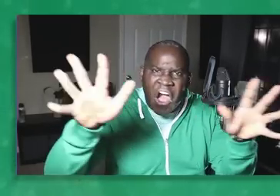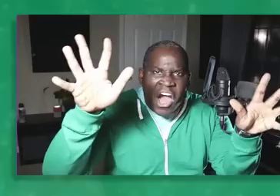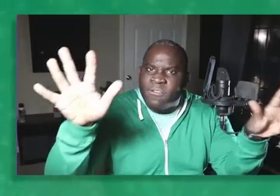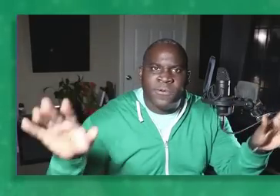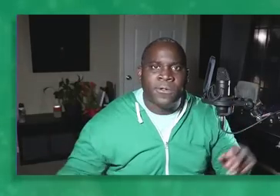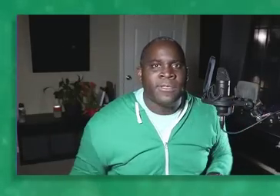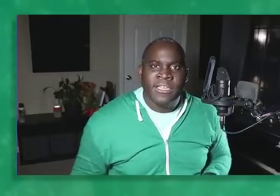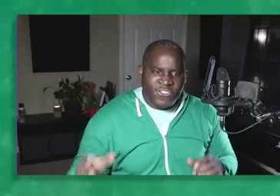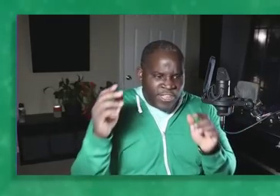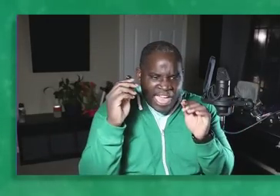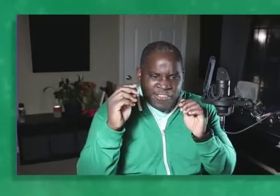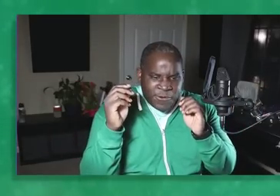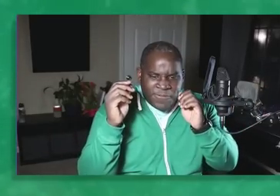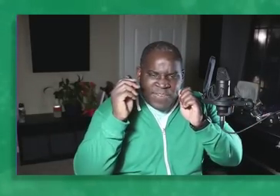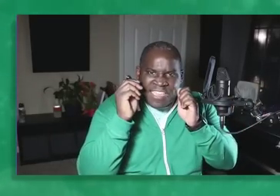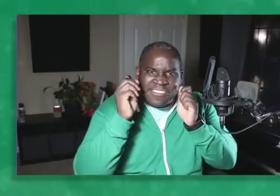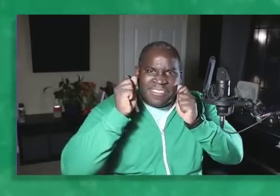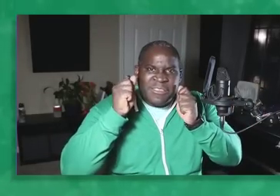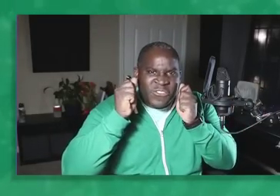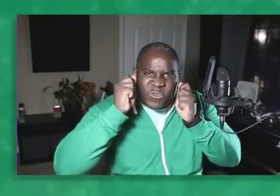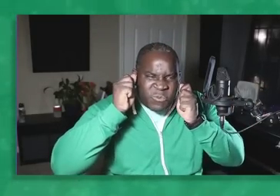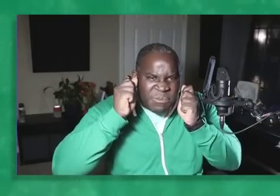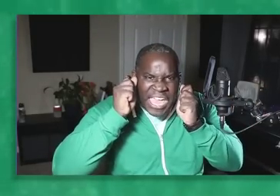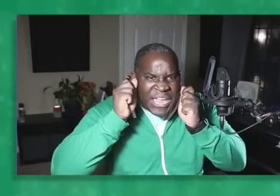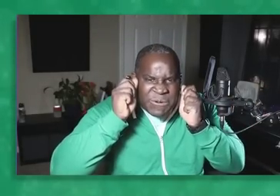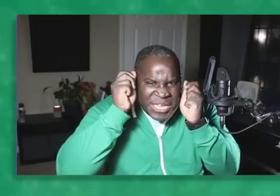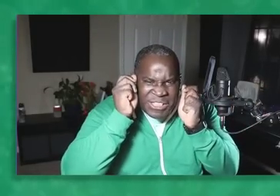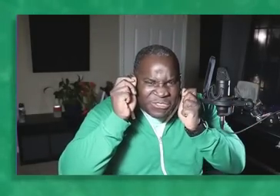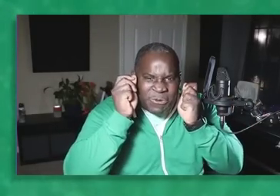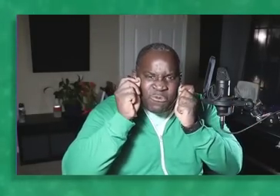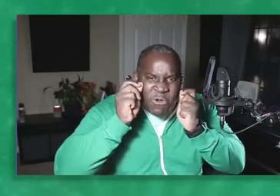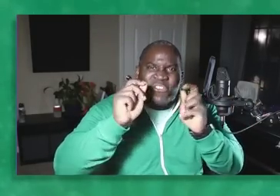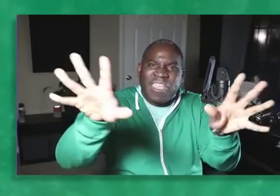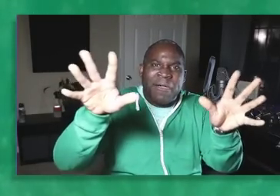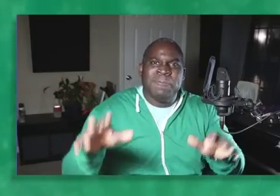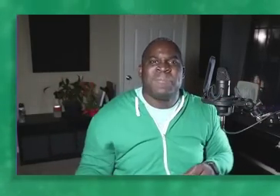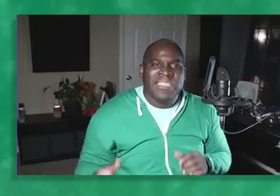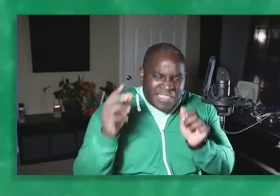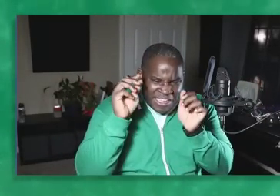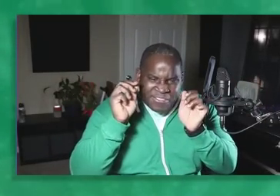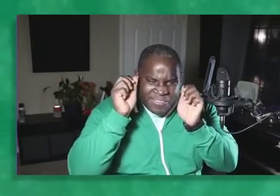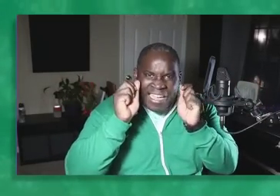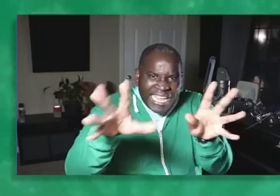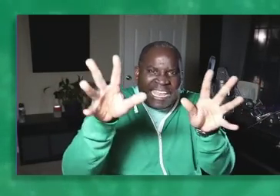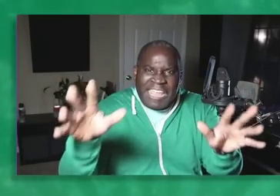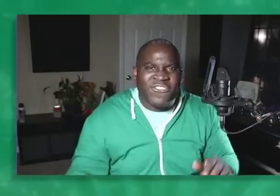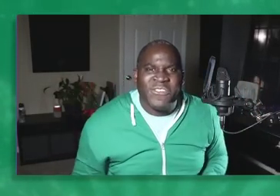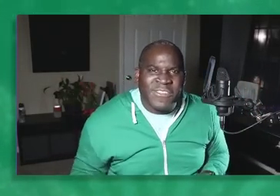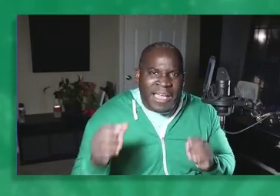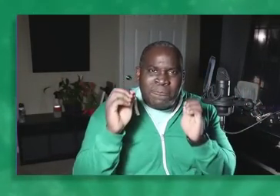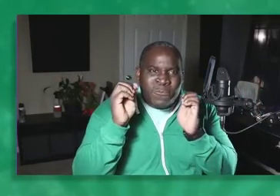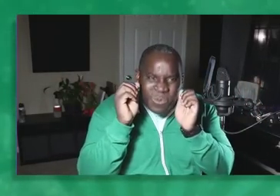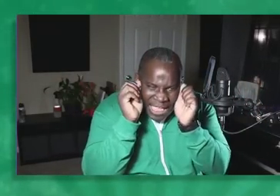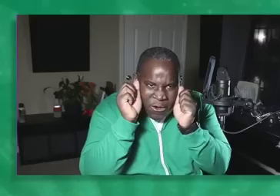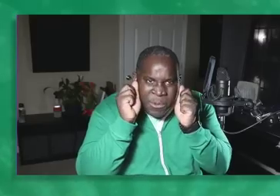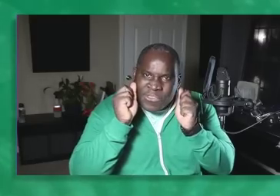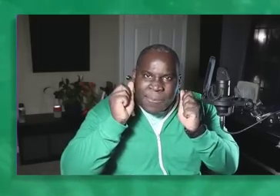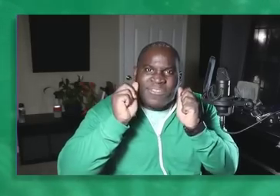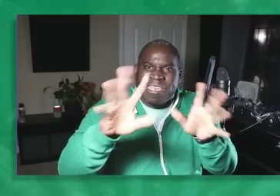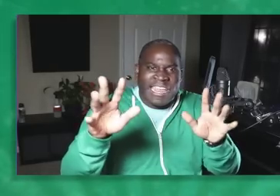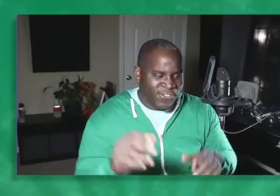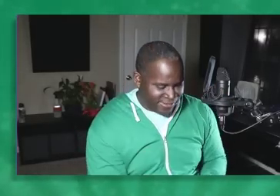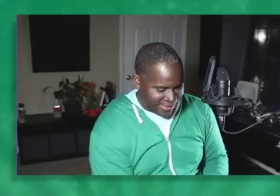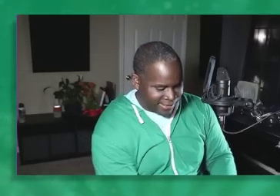it's awful. She has her face angry and grossed out. It's tight, and she's like